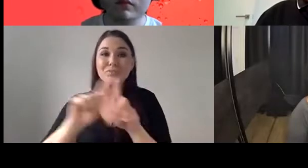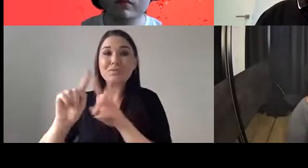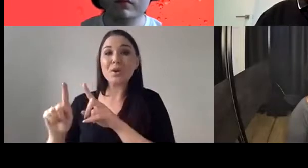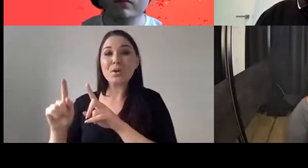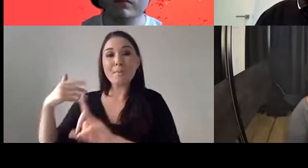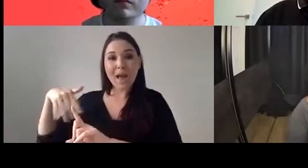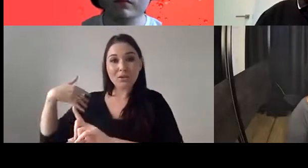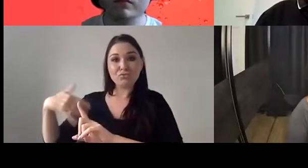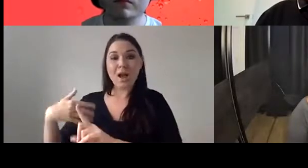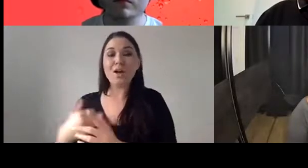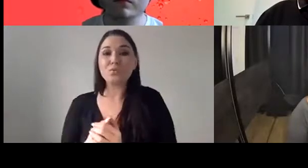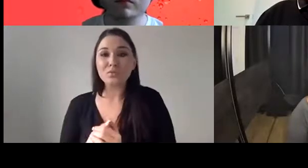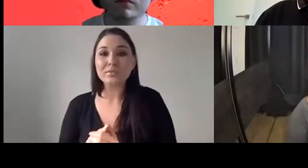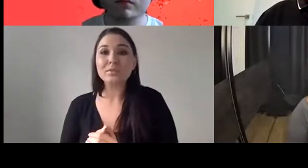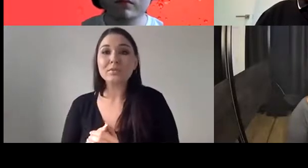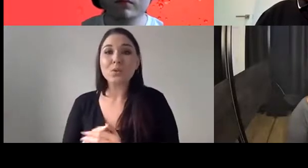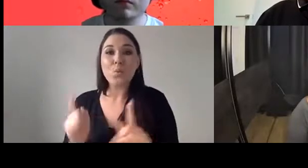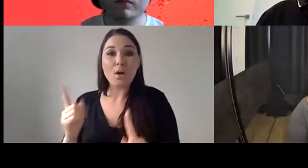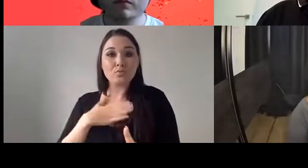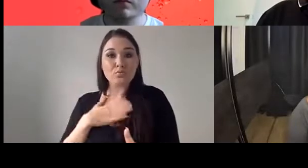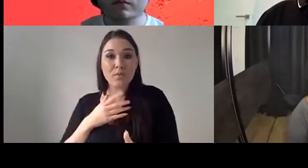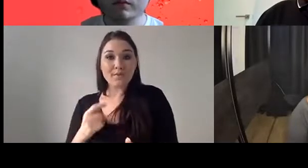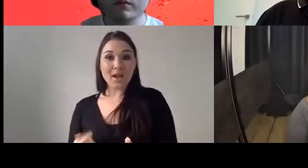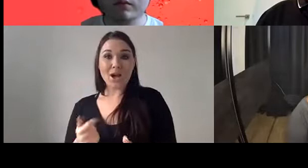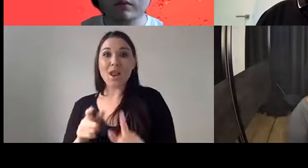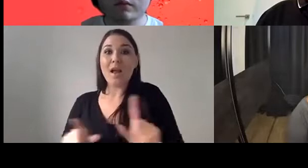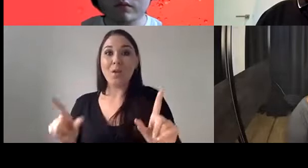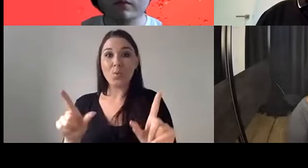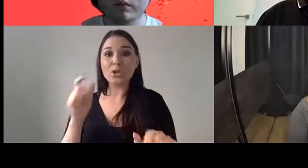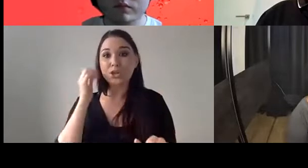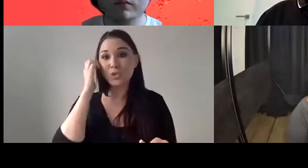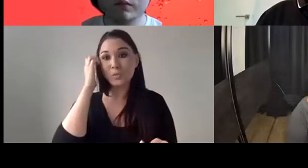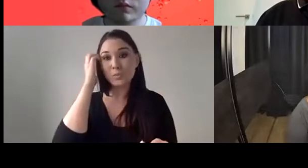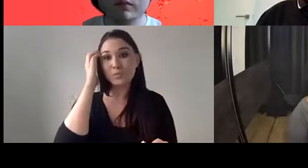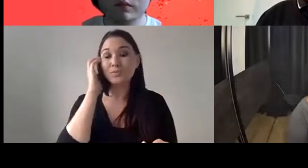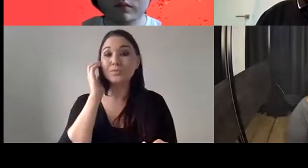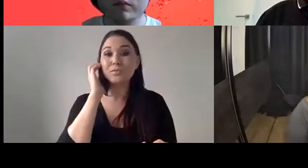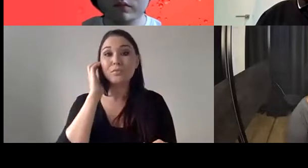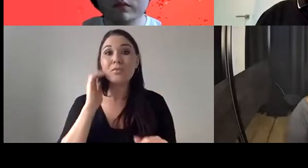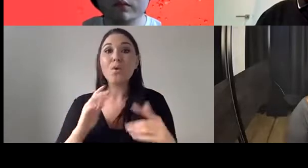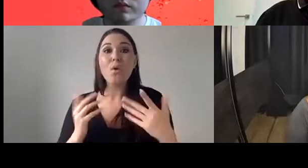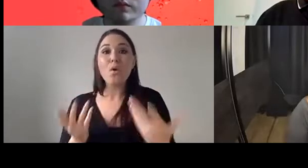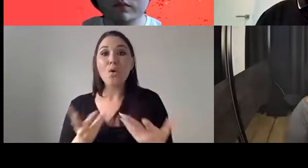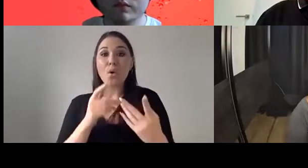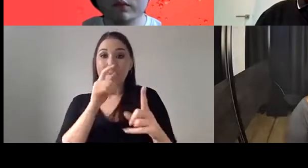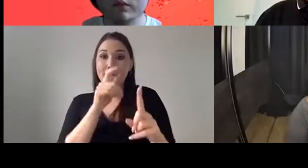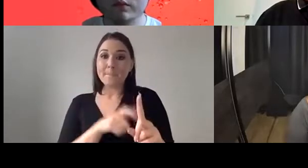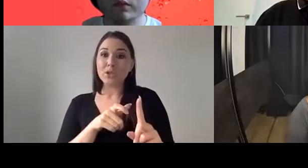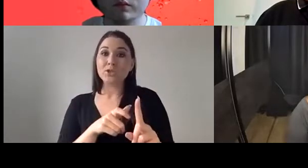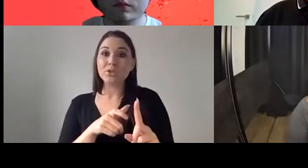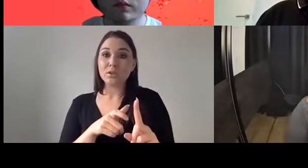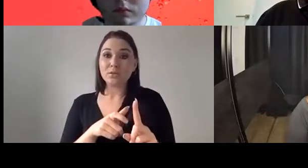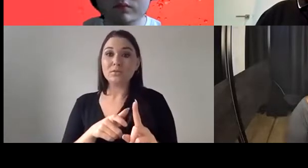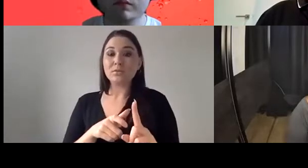about what is the kind of preferred language, or somebody you might want to have a conversation around their